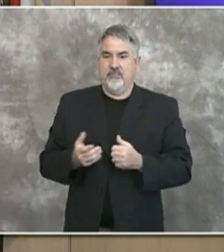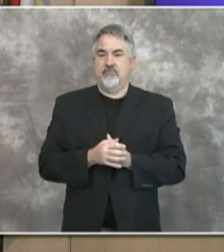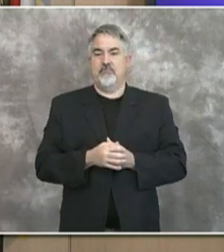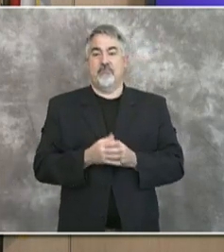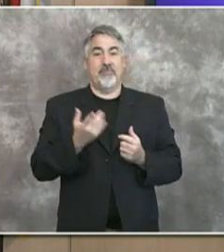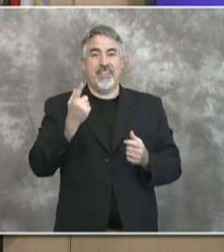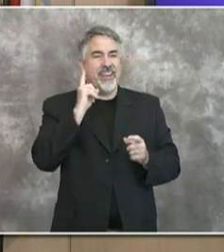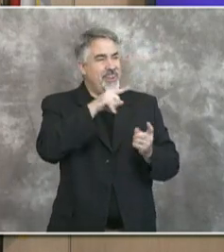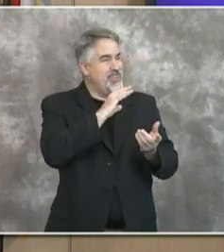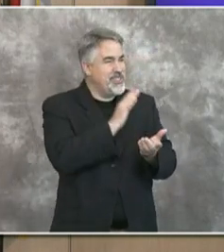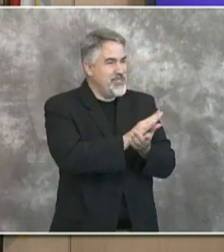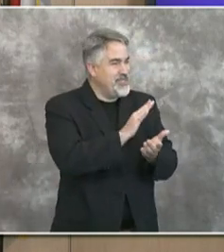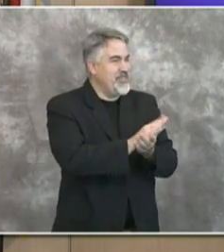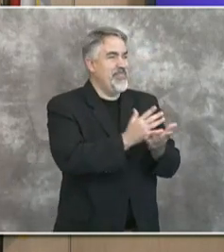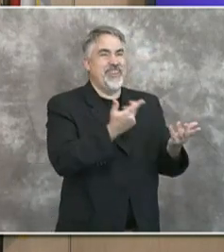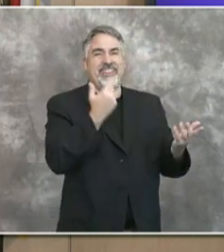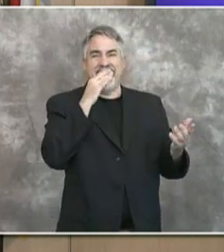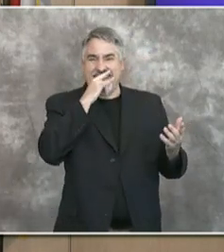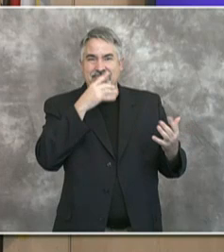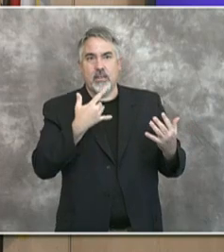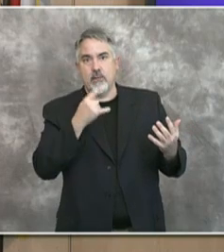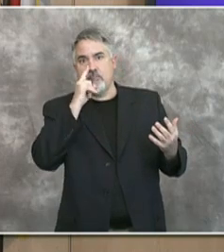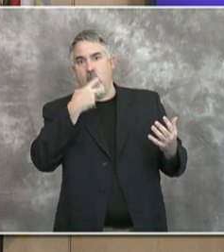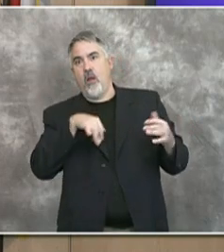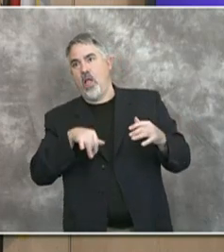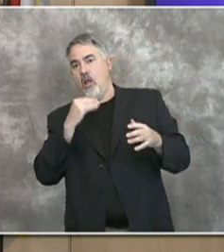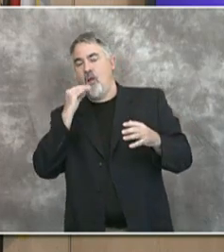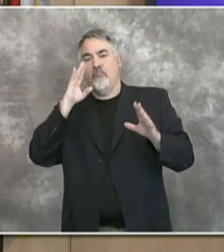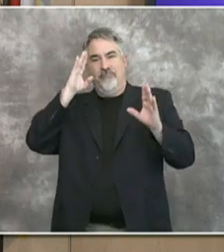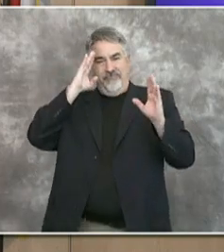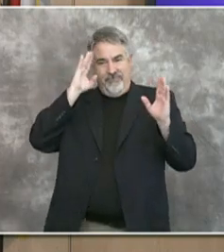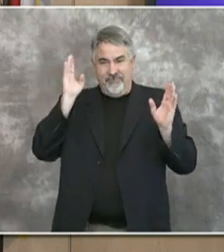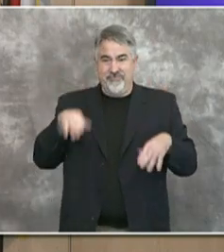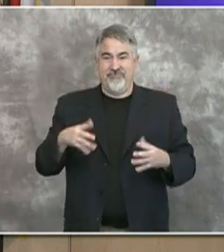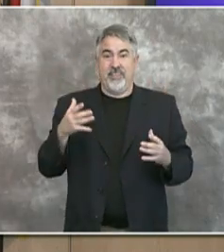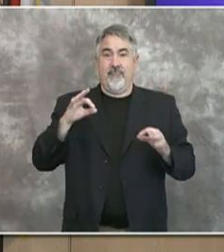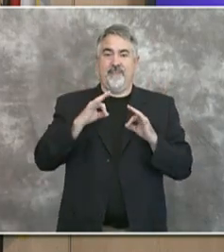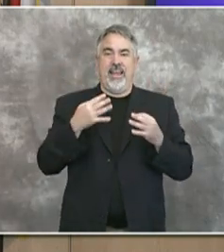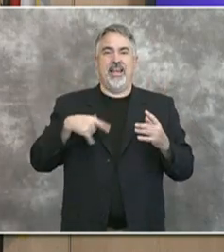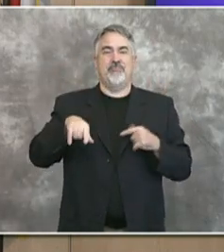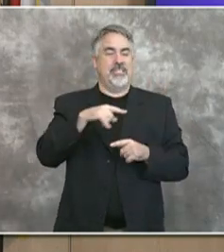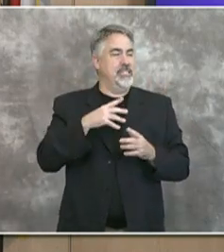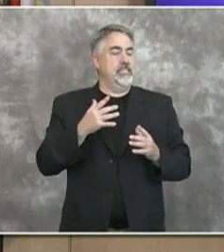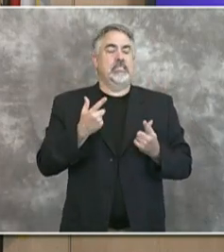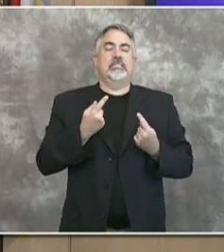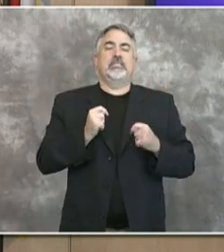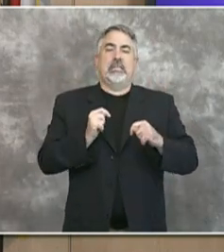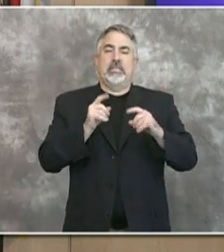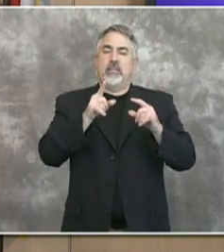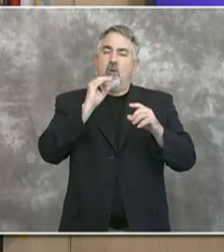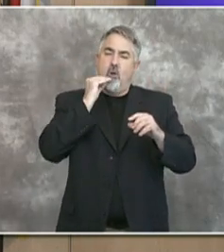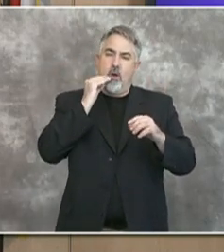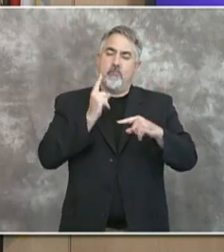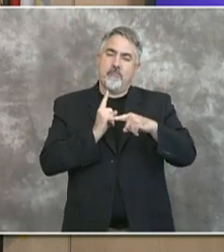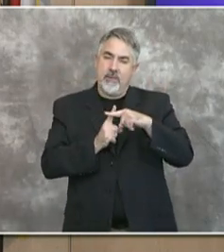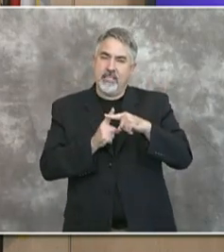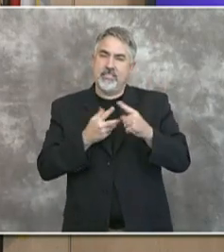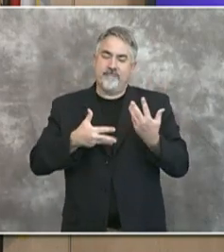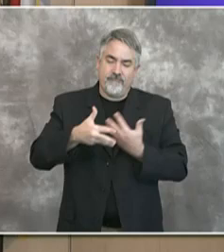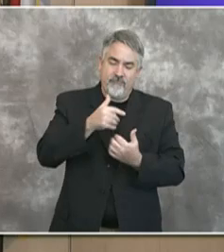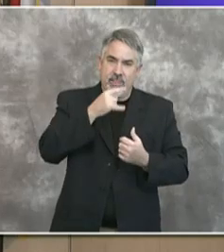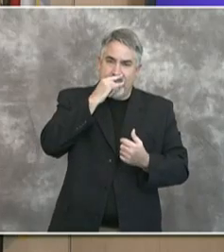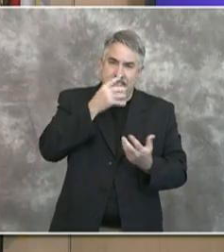friends. And this certainly has been tough on families trying to remain positive in this time of uncertainty. I'm frustrated